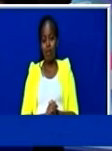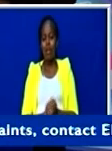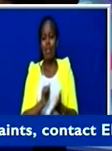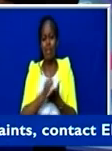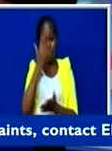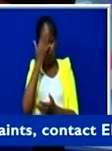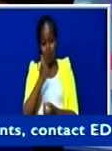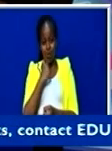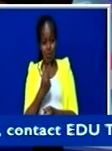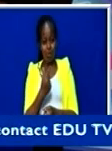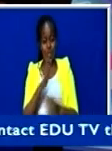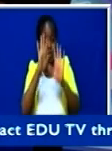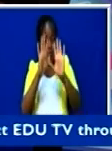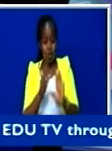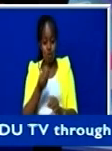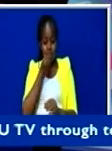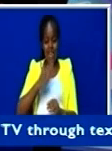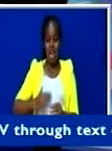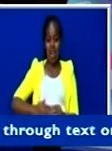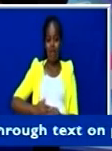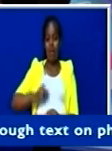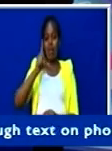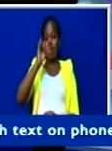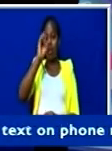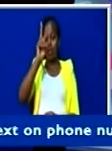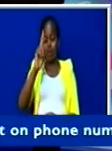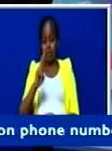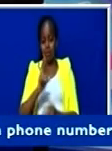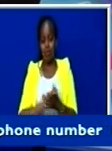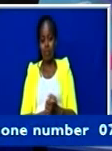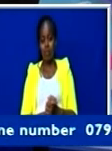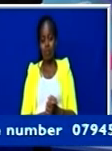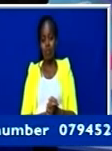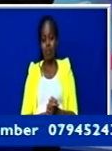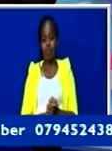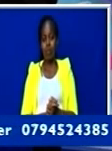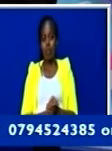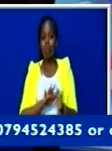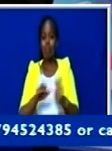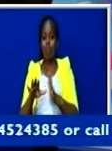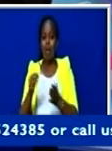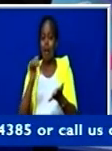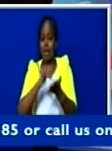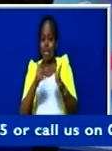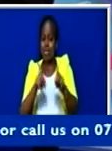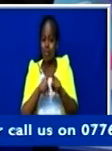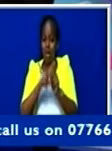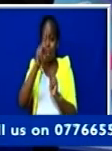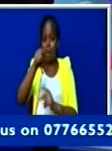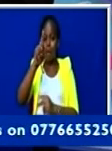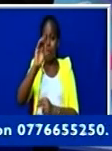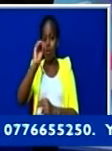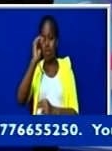reason why you're told to take leave. Okay. So then, proteins are also made